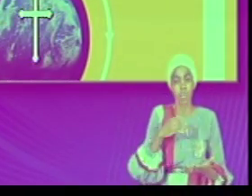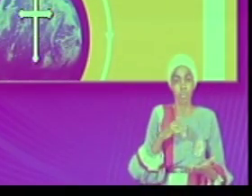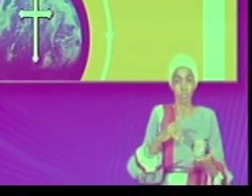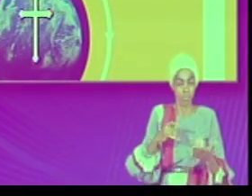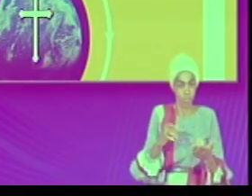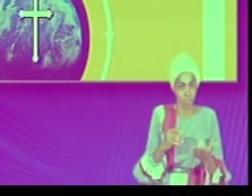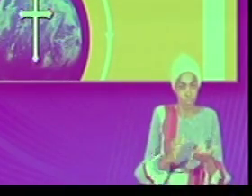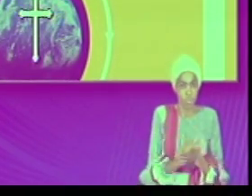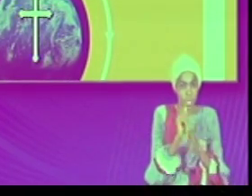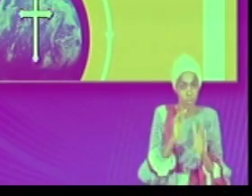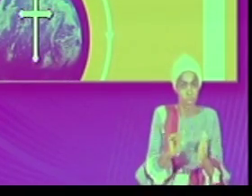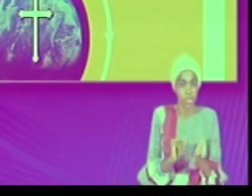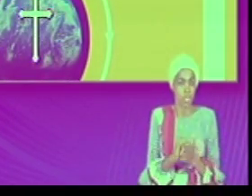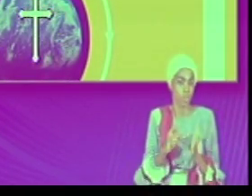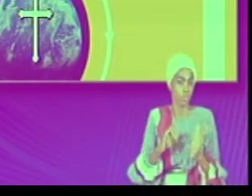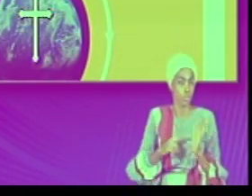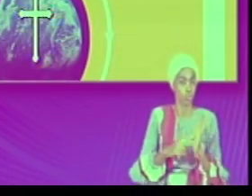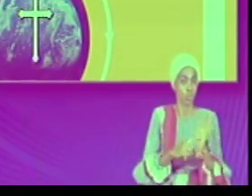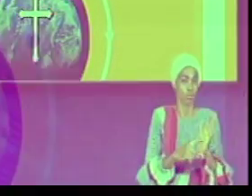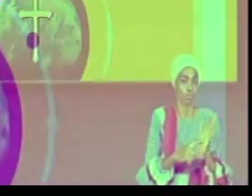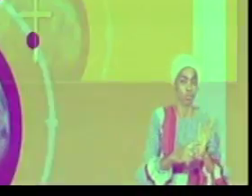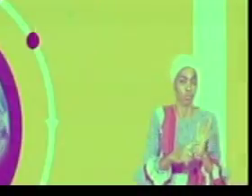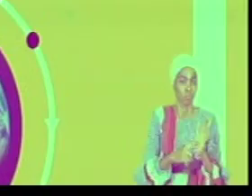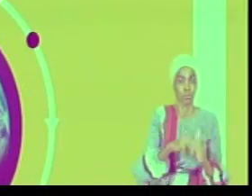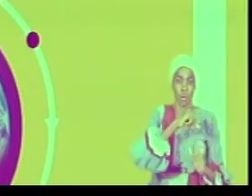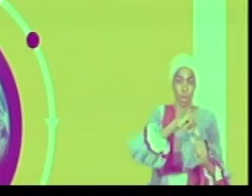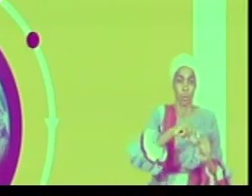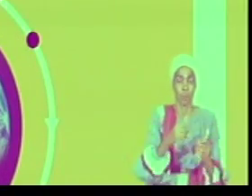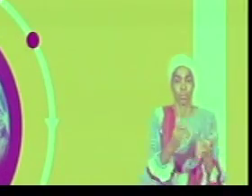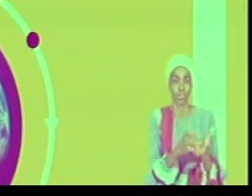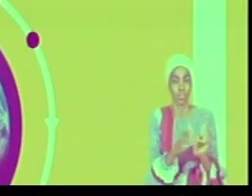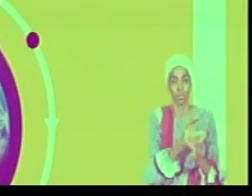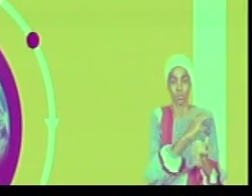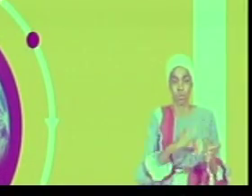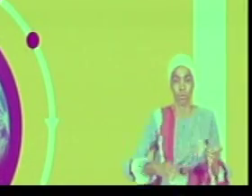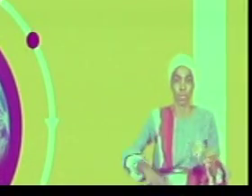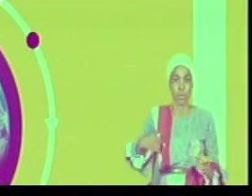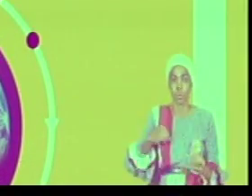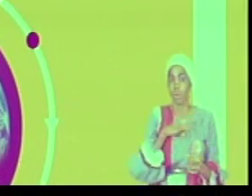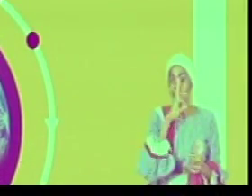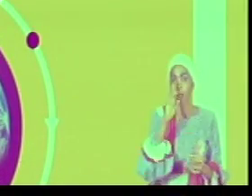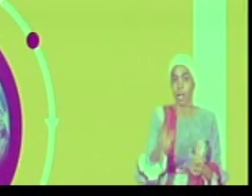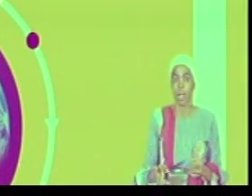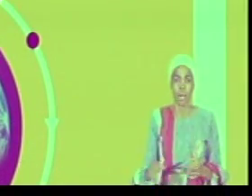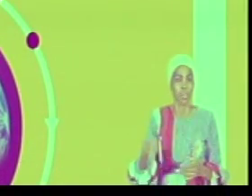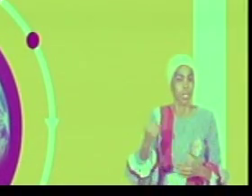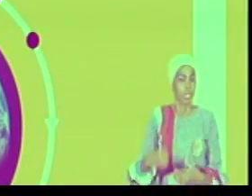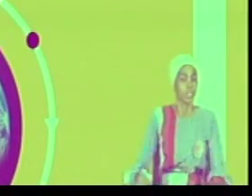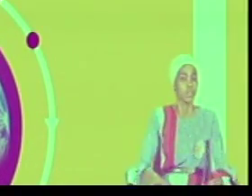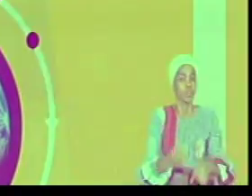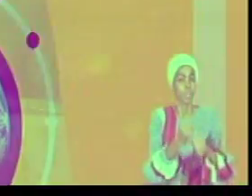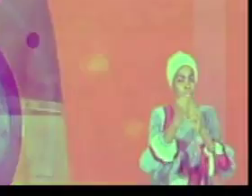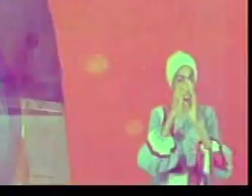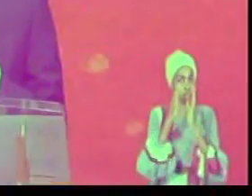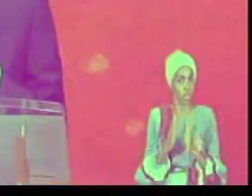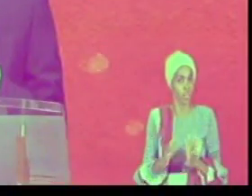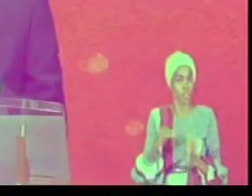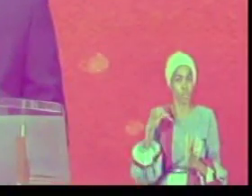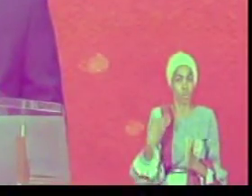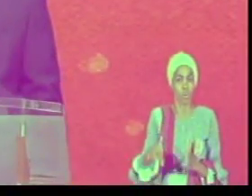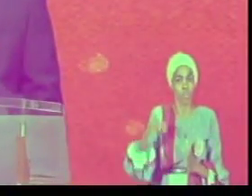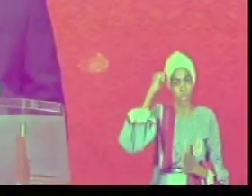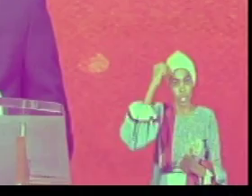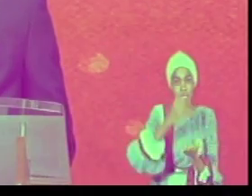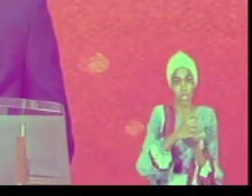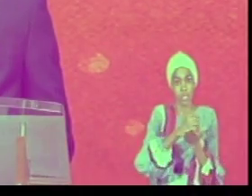are partakers of his divine nature, DNA. So the fiber optic of our message